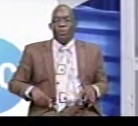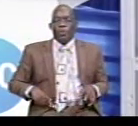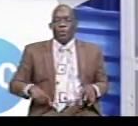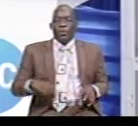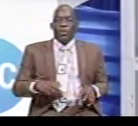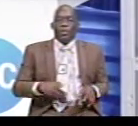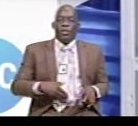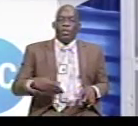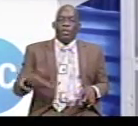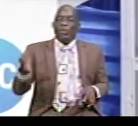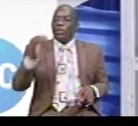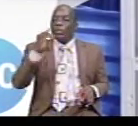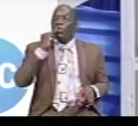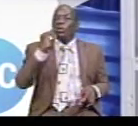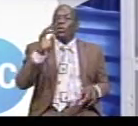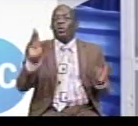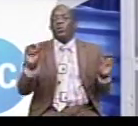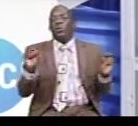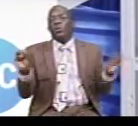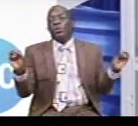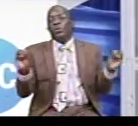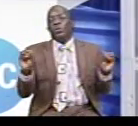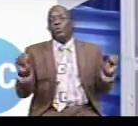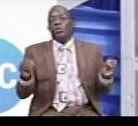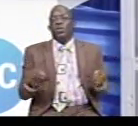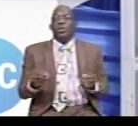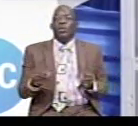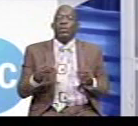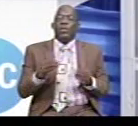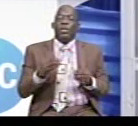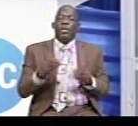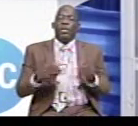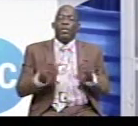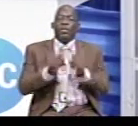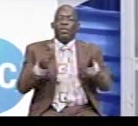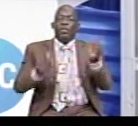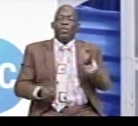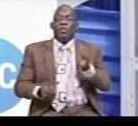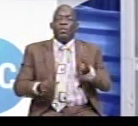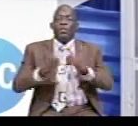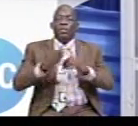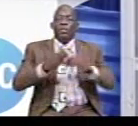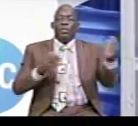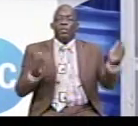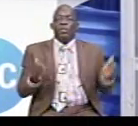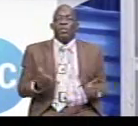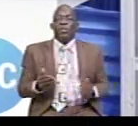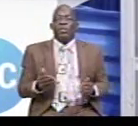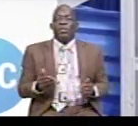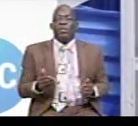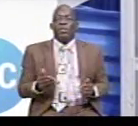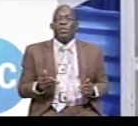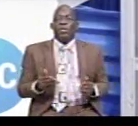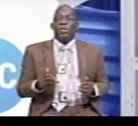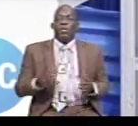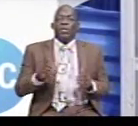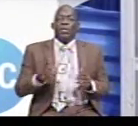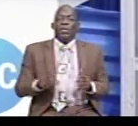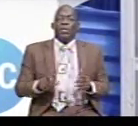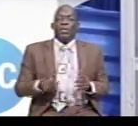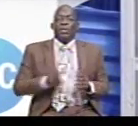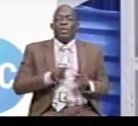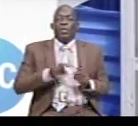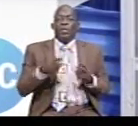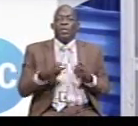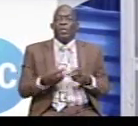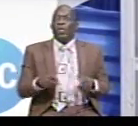the professionals, call the ministers to come and receive from the Lord. By the grace of God, in the evening, the crusade